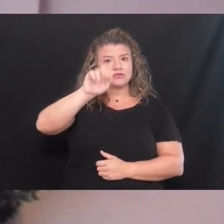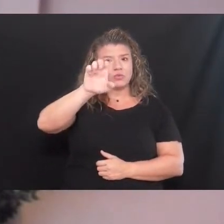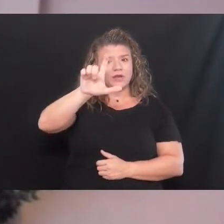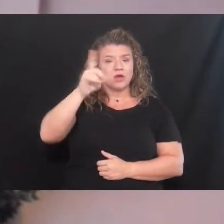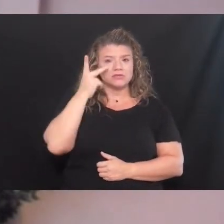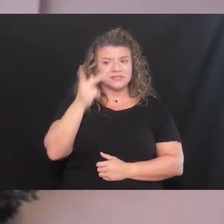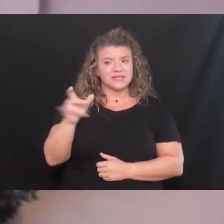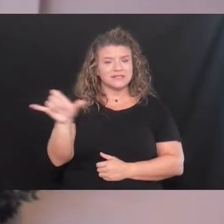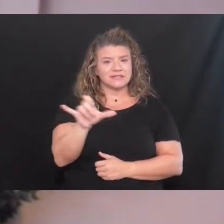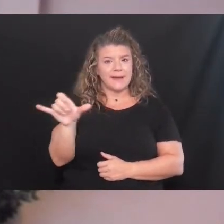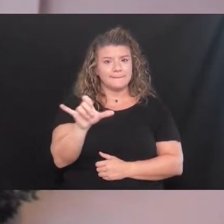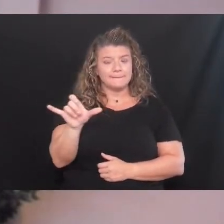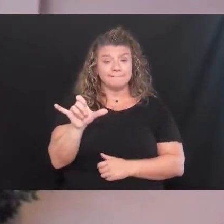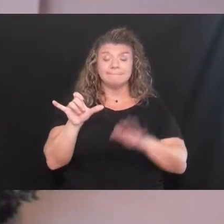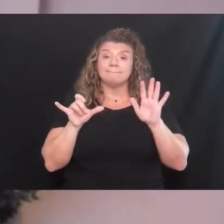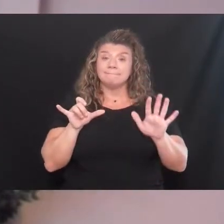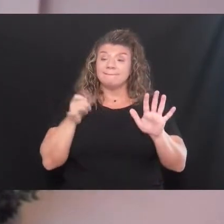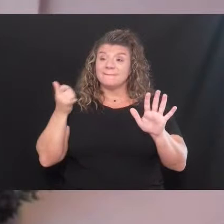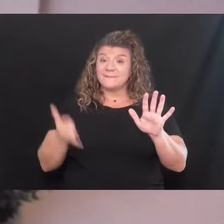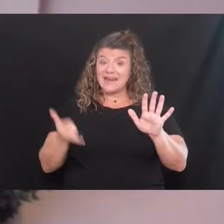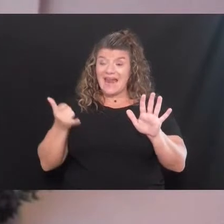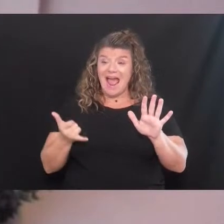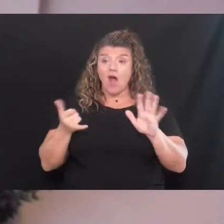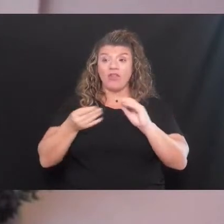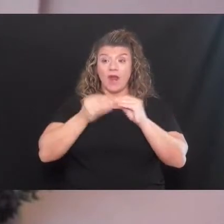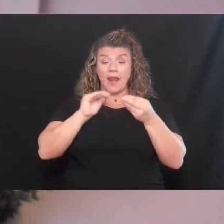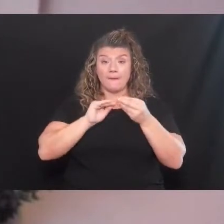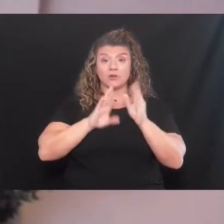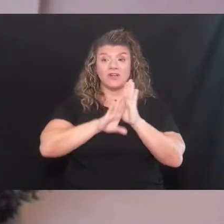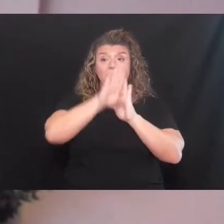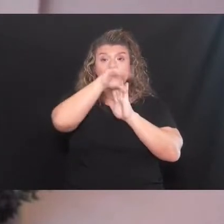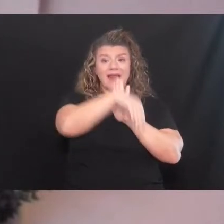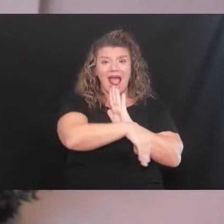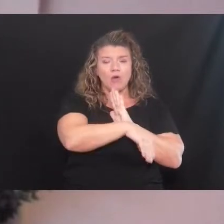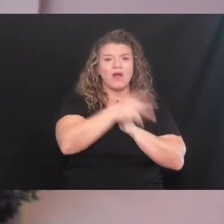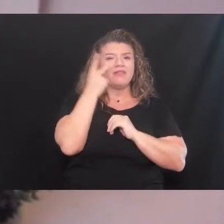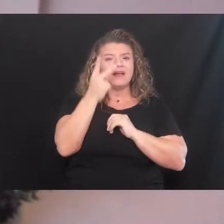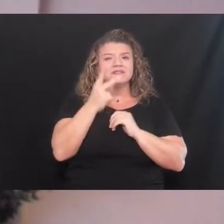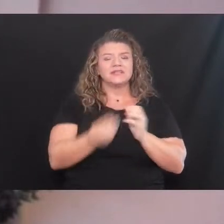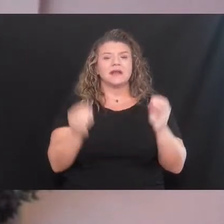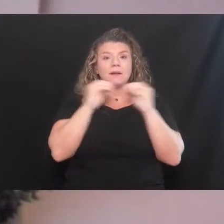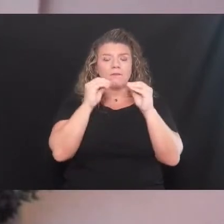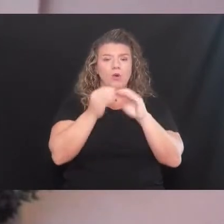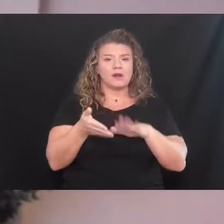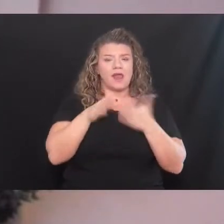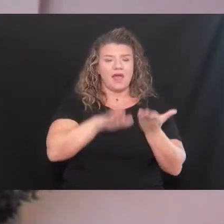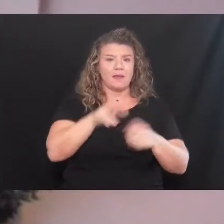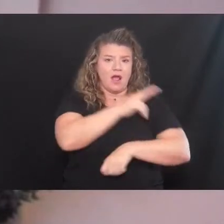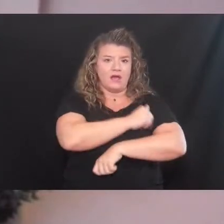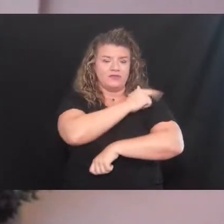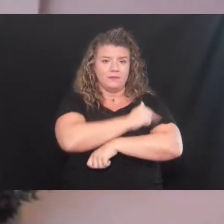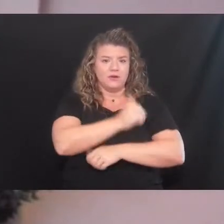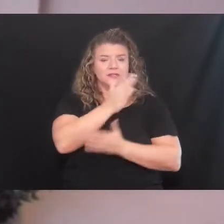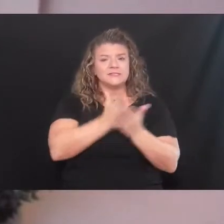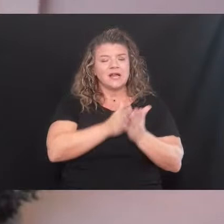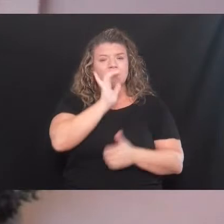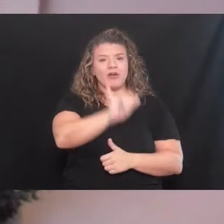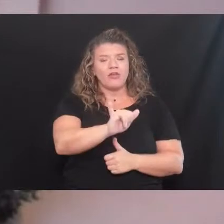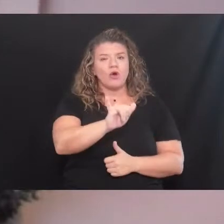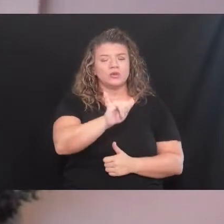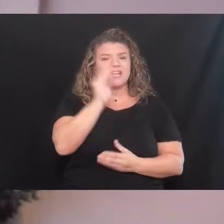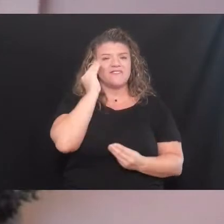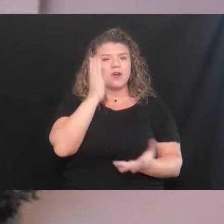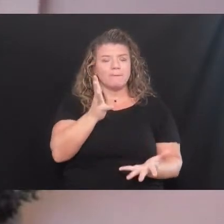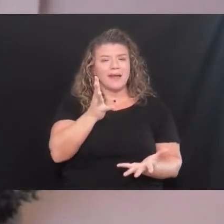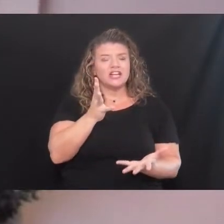although there is now that the cases have come down, they have seen a little bit more death and hospitalization. So some of those data may be a